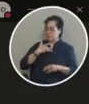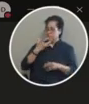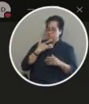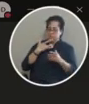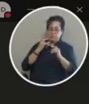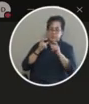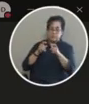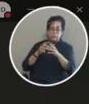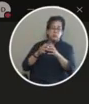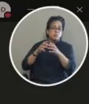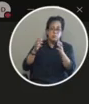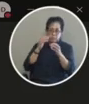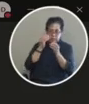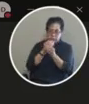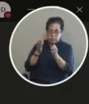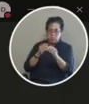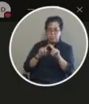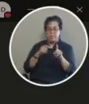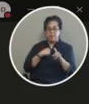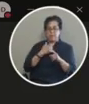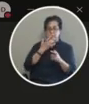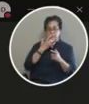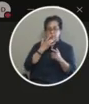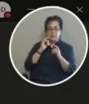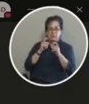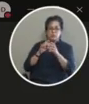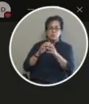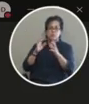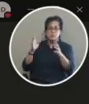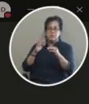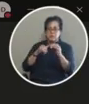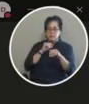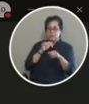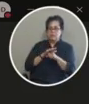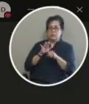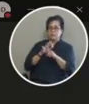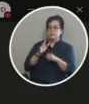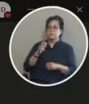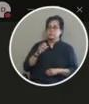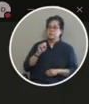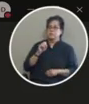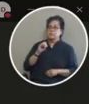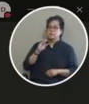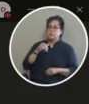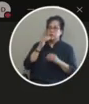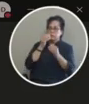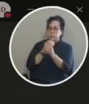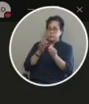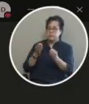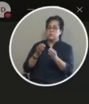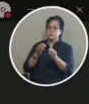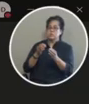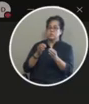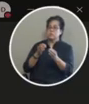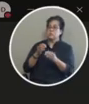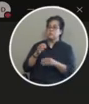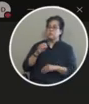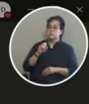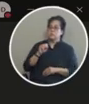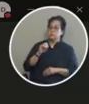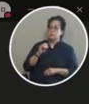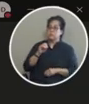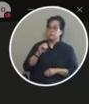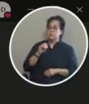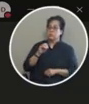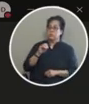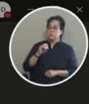getting you too much information, but I'd rather err on too much and not enough. That information probably wasn't ready for prime time, but it was